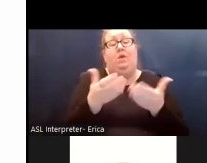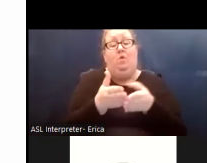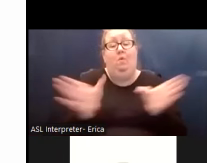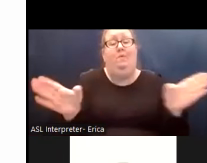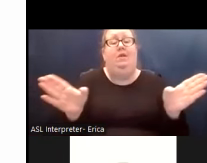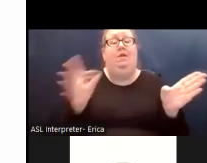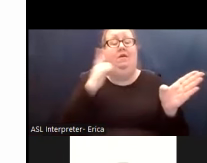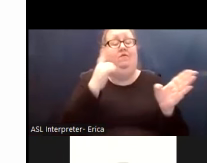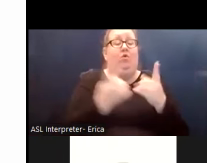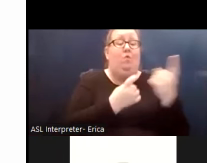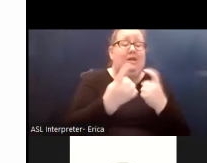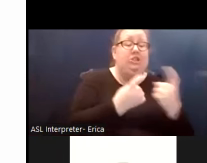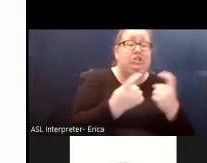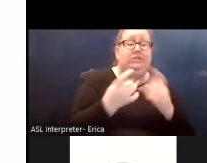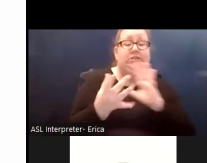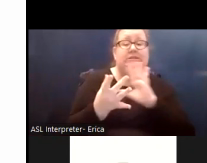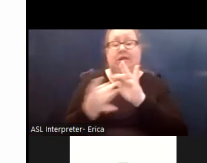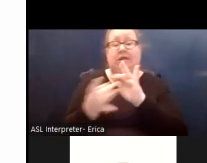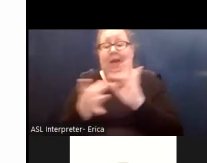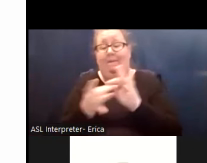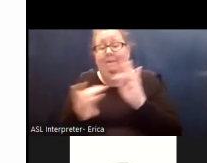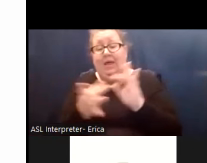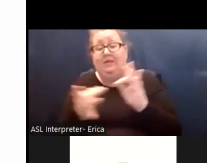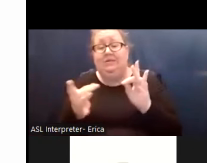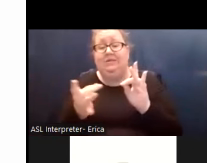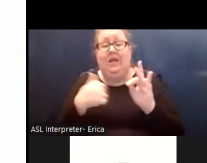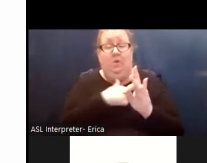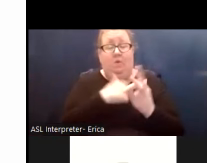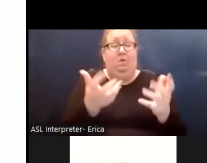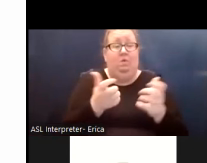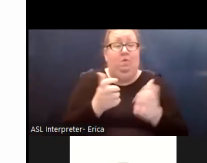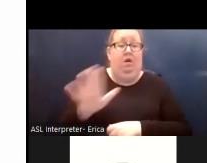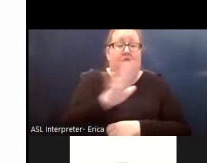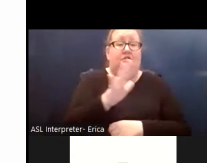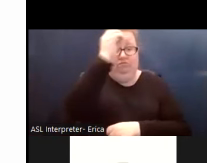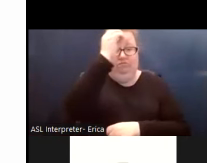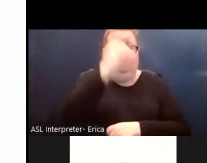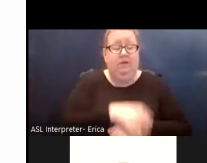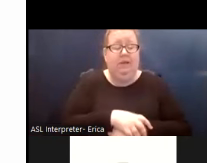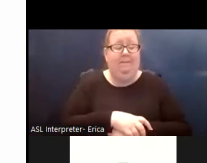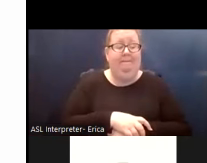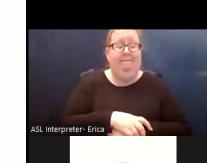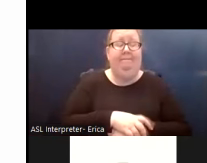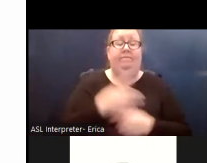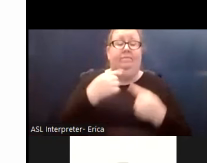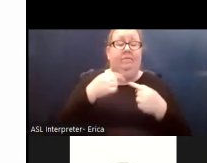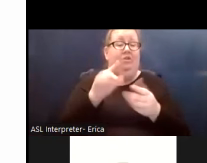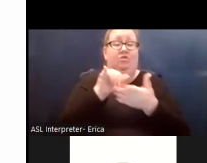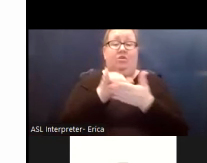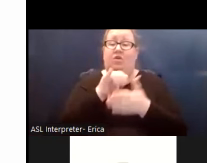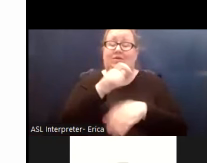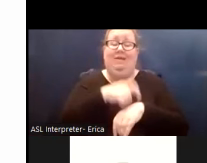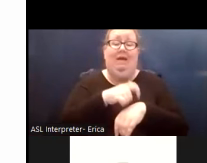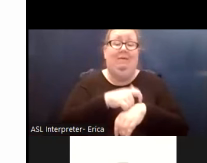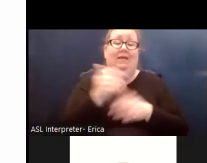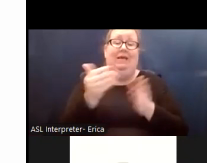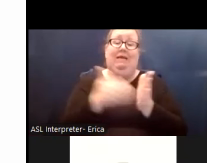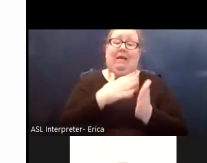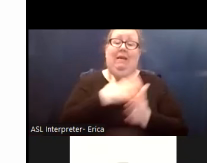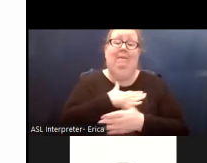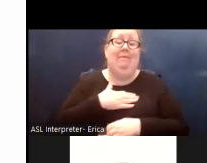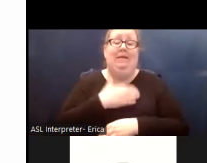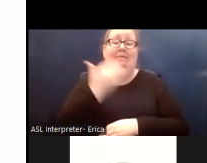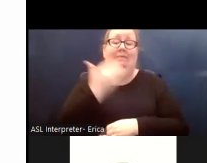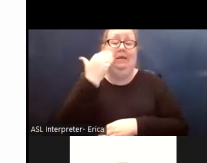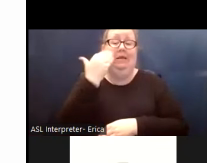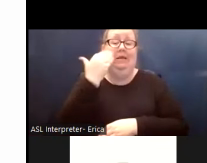questions, comments, and we want to hear from you. So in those times, again, please be conscious of